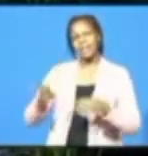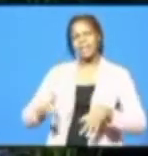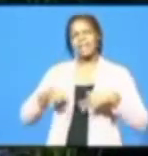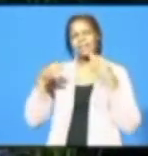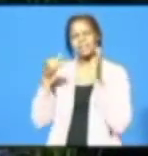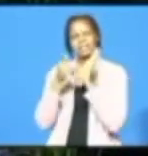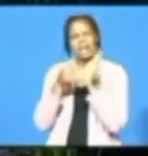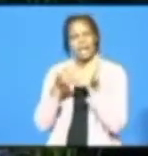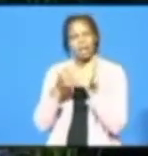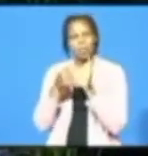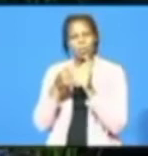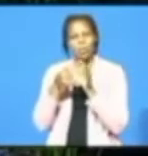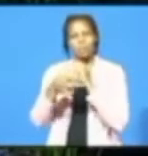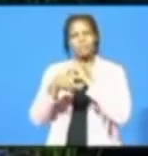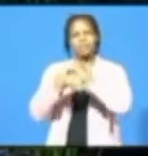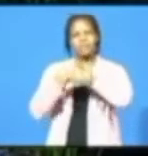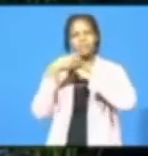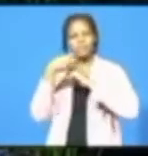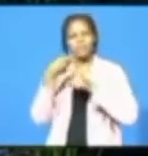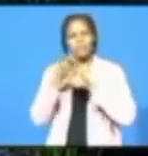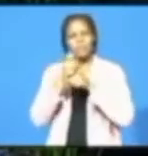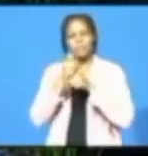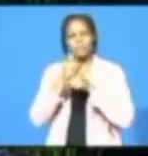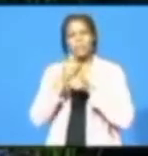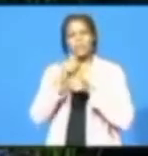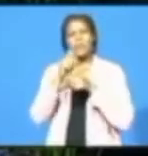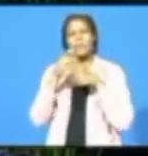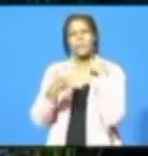the needy and call it